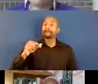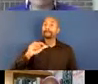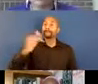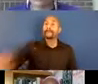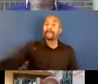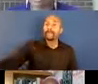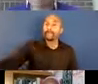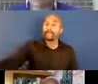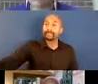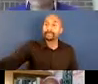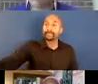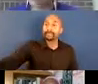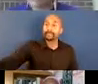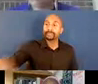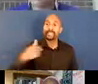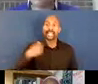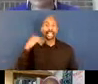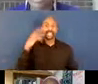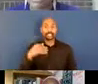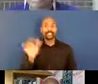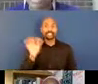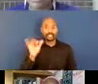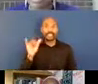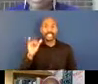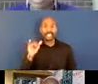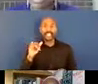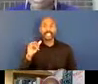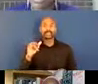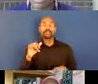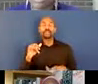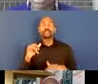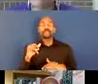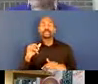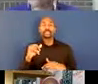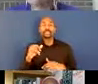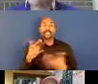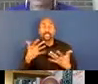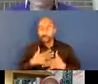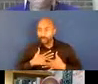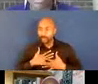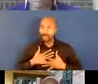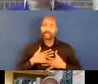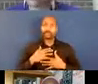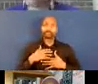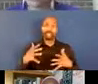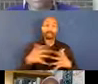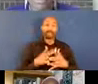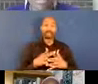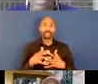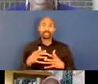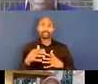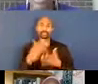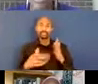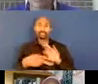colleagues and mentors in an environment where pregnancy can be defined as illness, a soft tone seen as a lack of intellectual